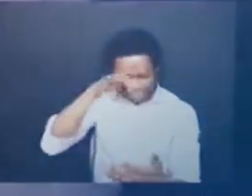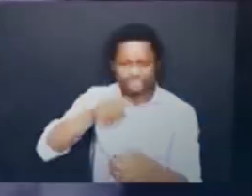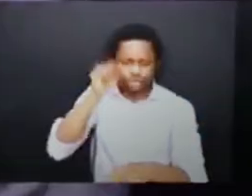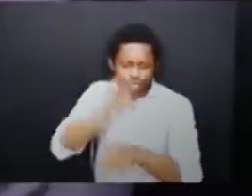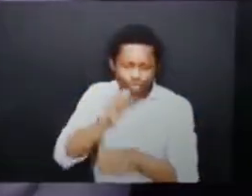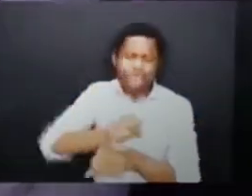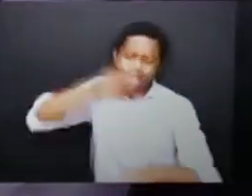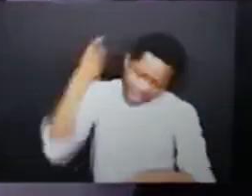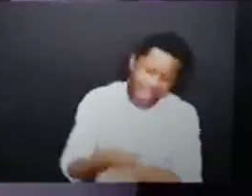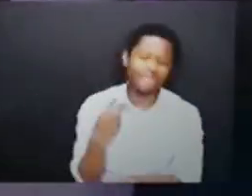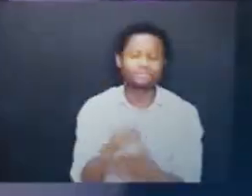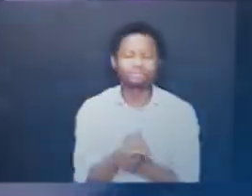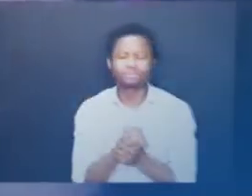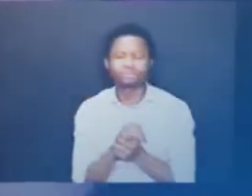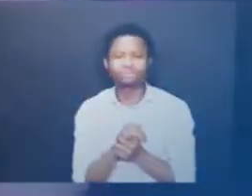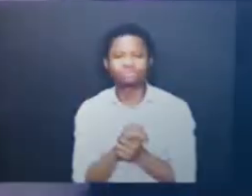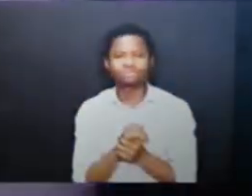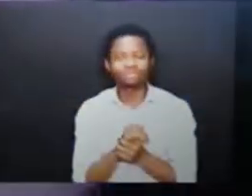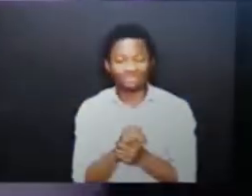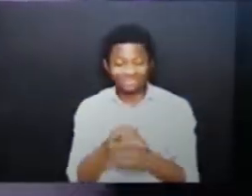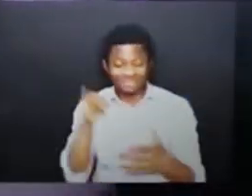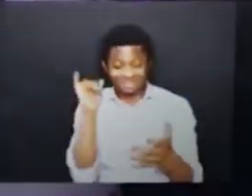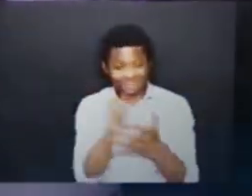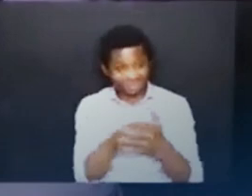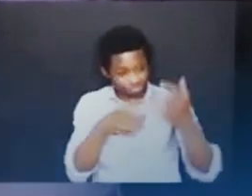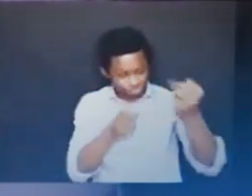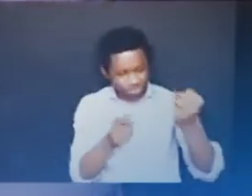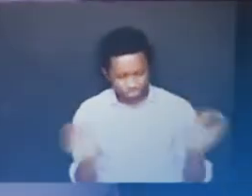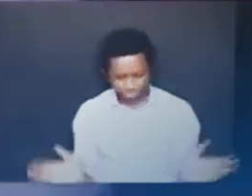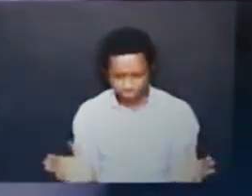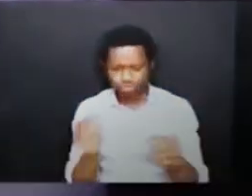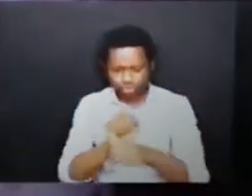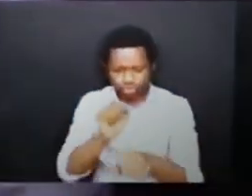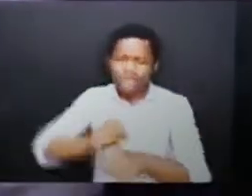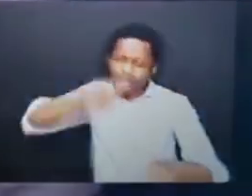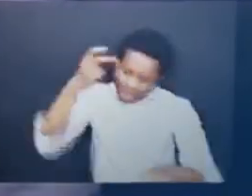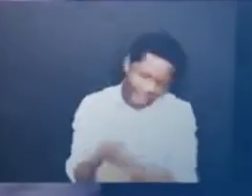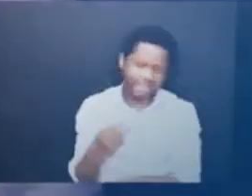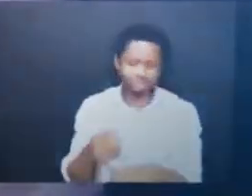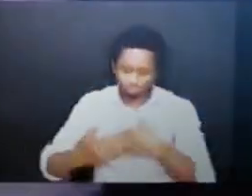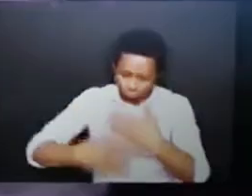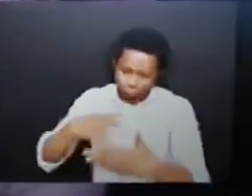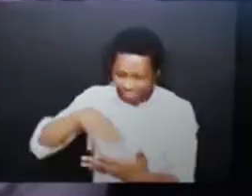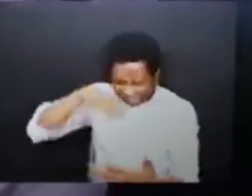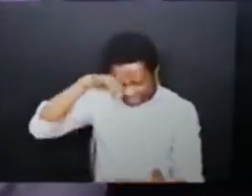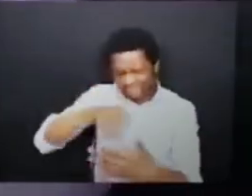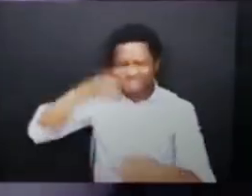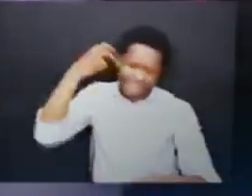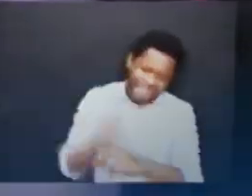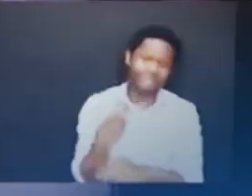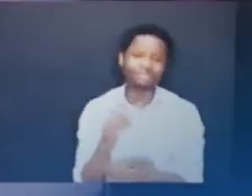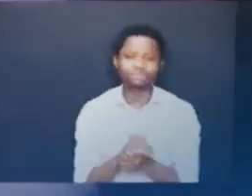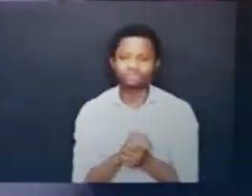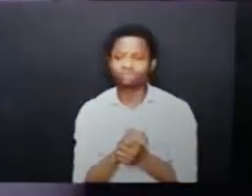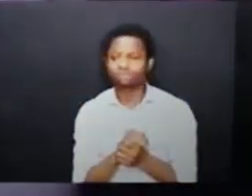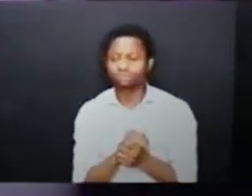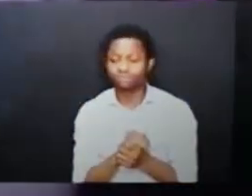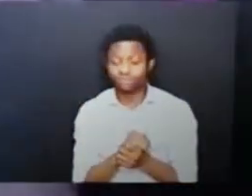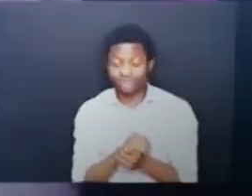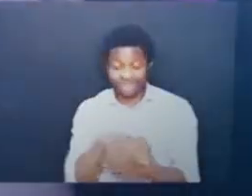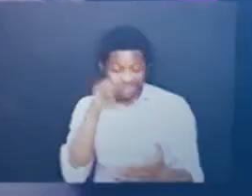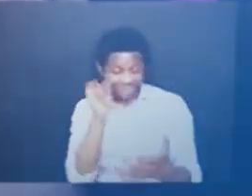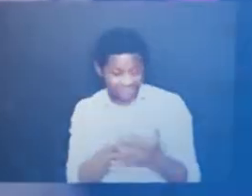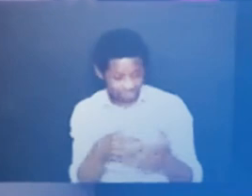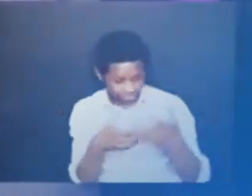yang near ye Jumadin. The trust should encourage us to work hard. I said to me, boy, yang near Suyadia, you see any. This trust,